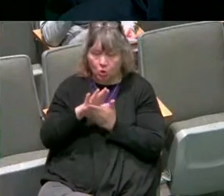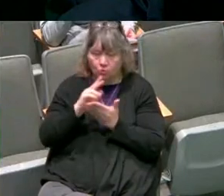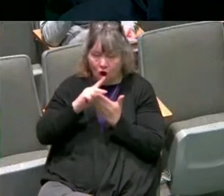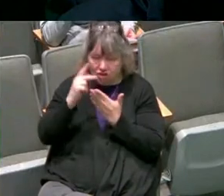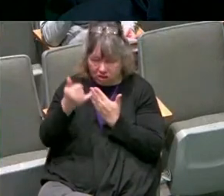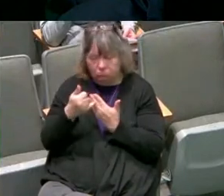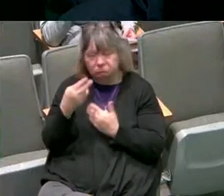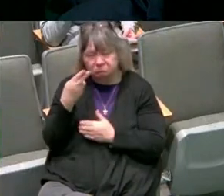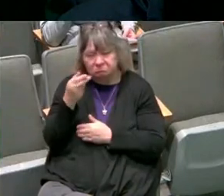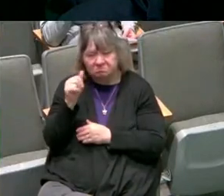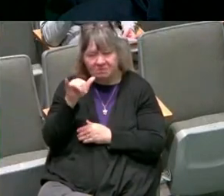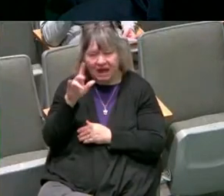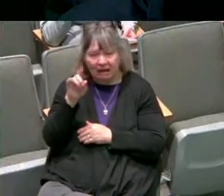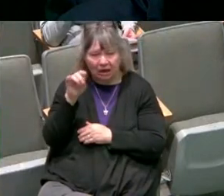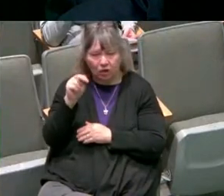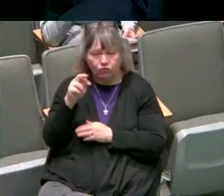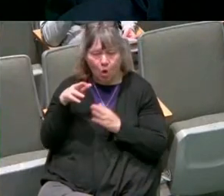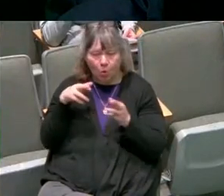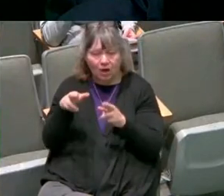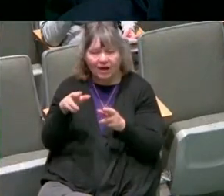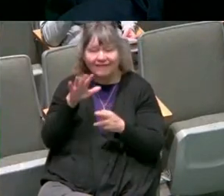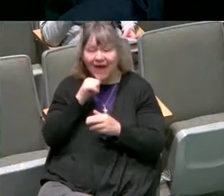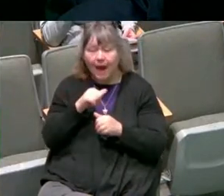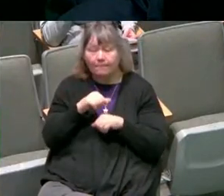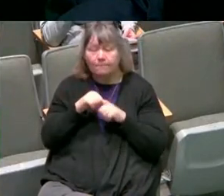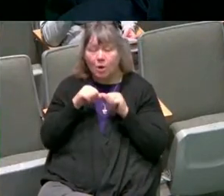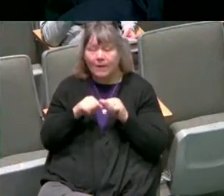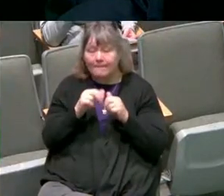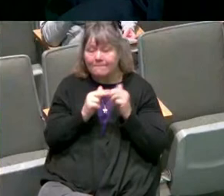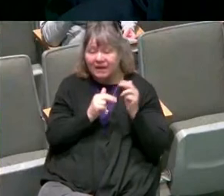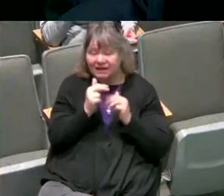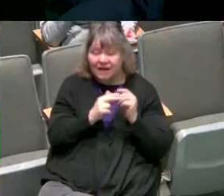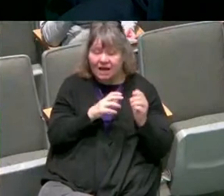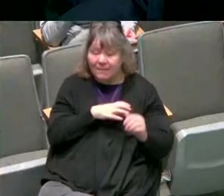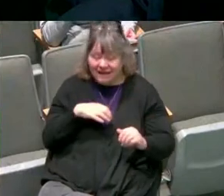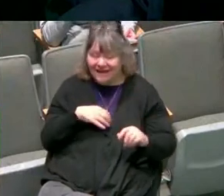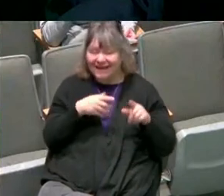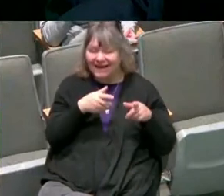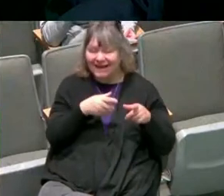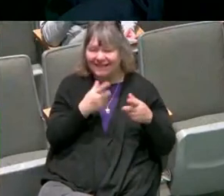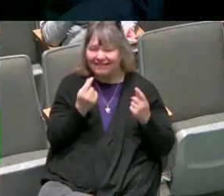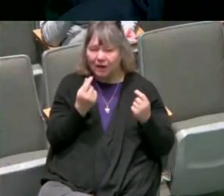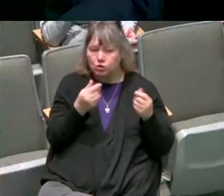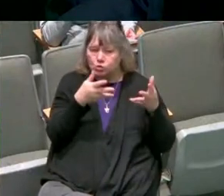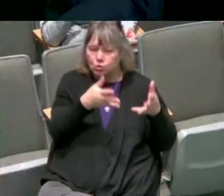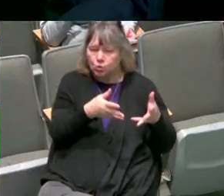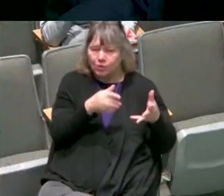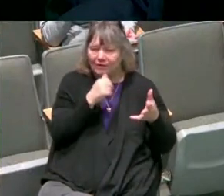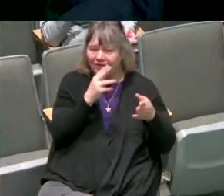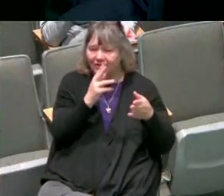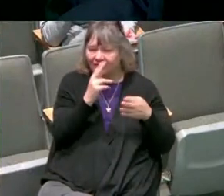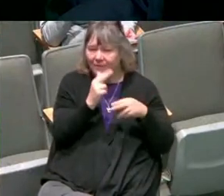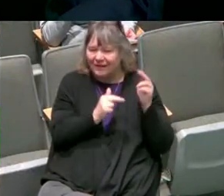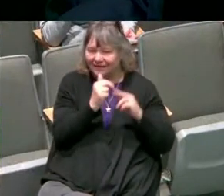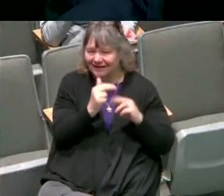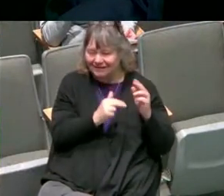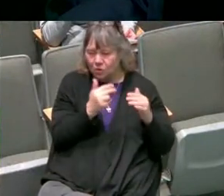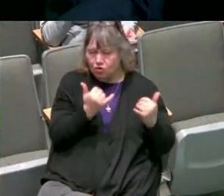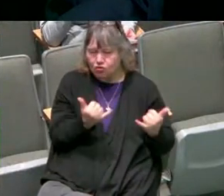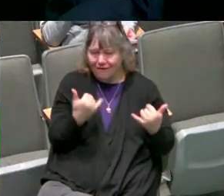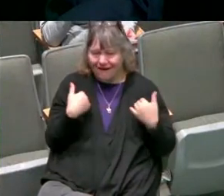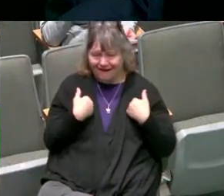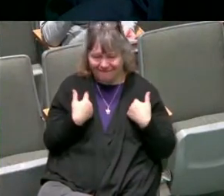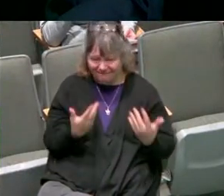Hayden row that that permanent building committee is looking at what then would be the ReUse of the